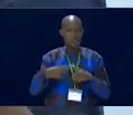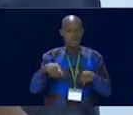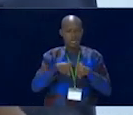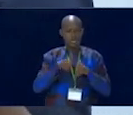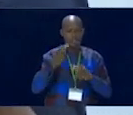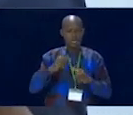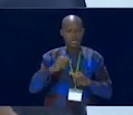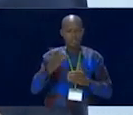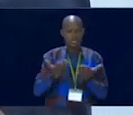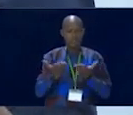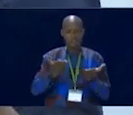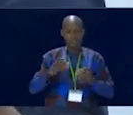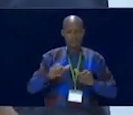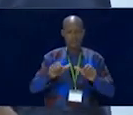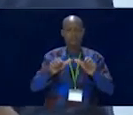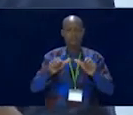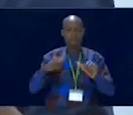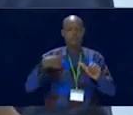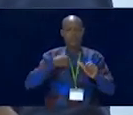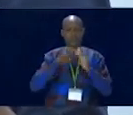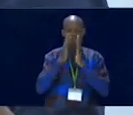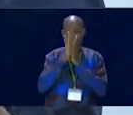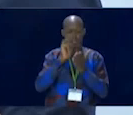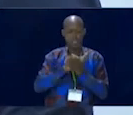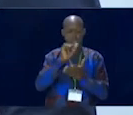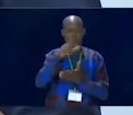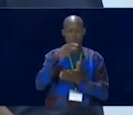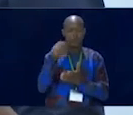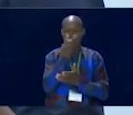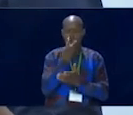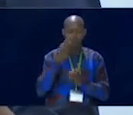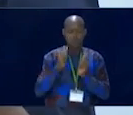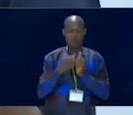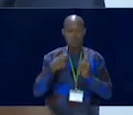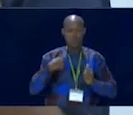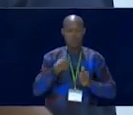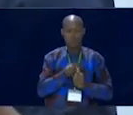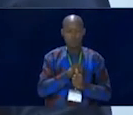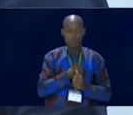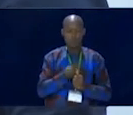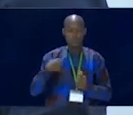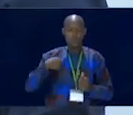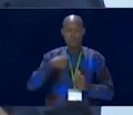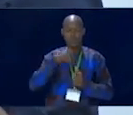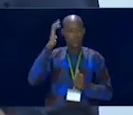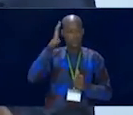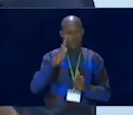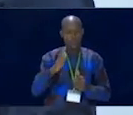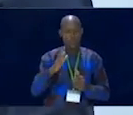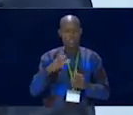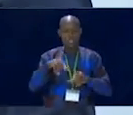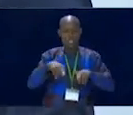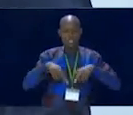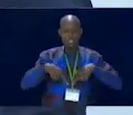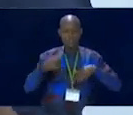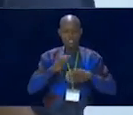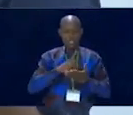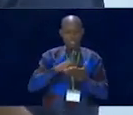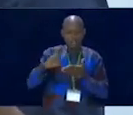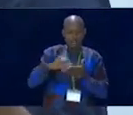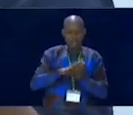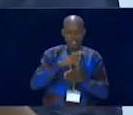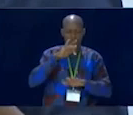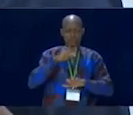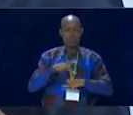Father, we pray that you speak to us in the name of Jesus. Father, we will receive a divine touch from